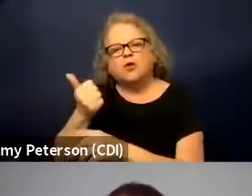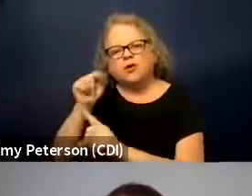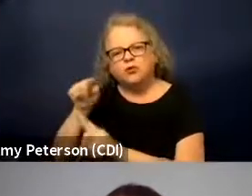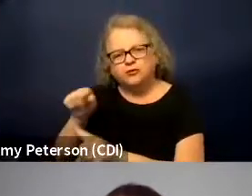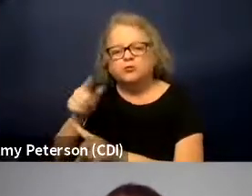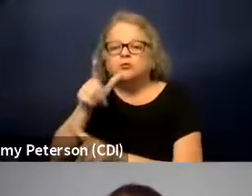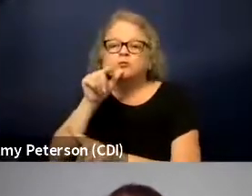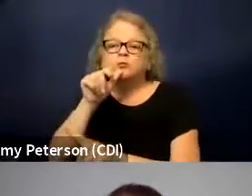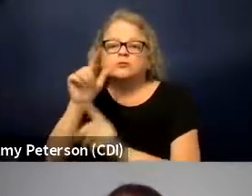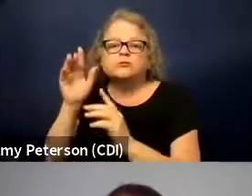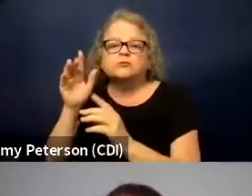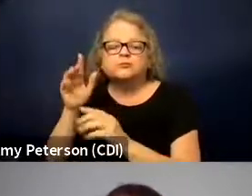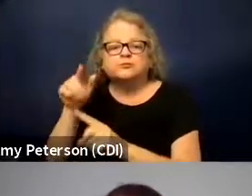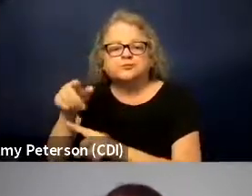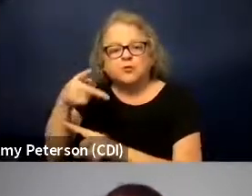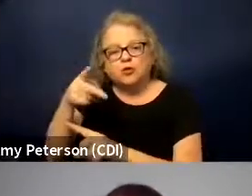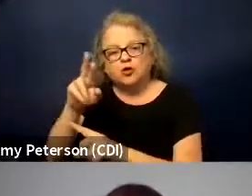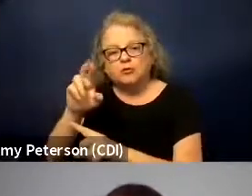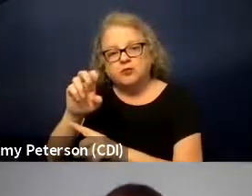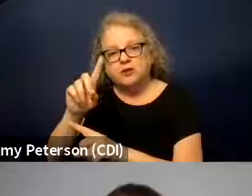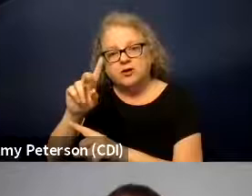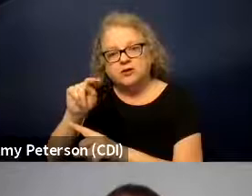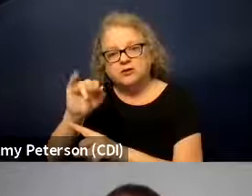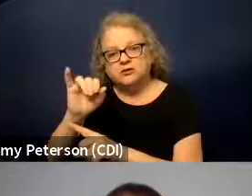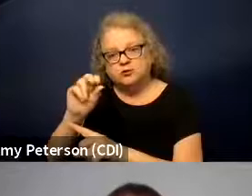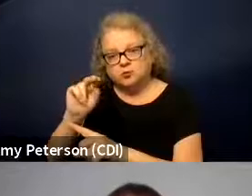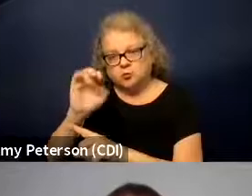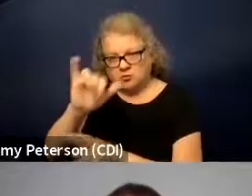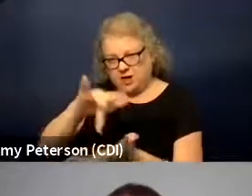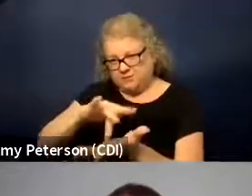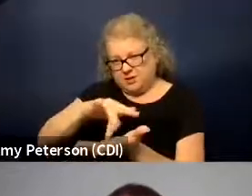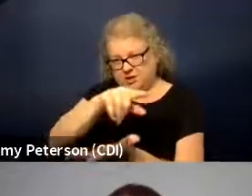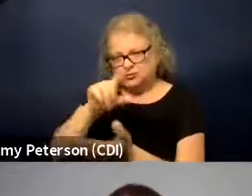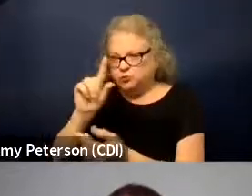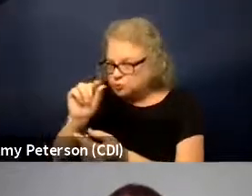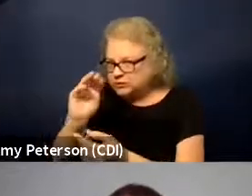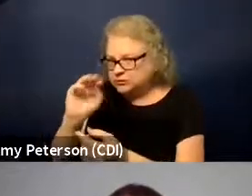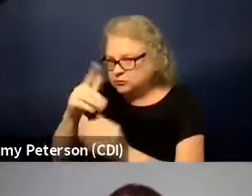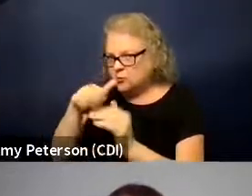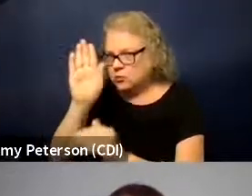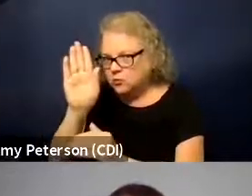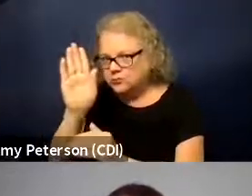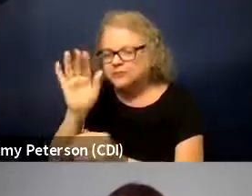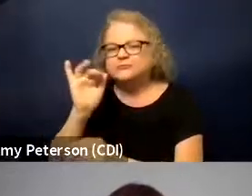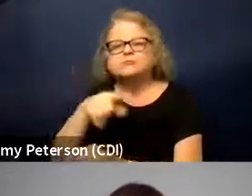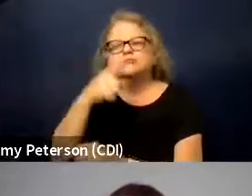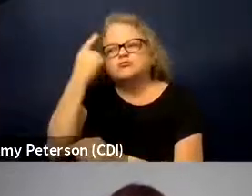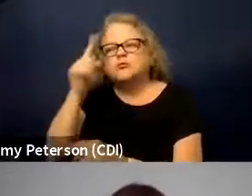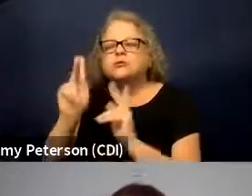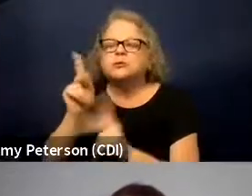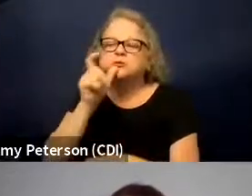are people who have autoimmune diseases like lupus or